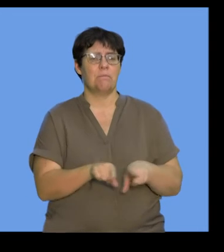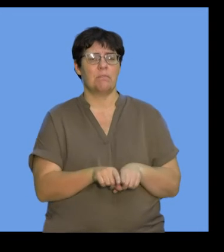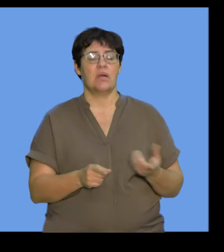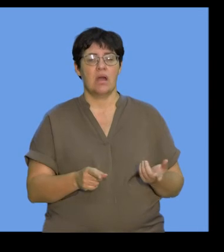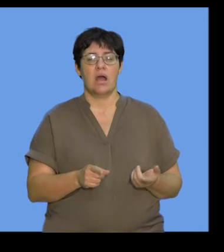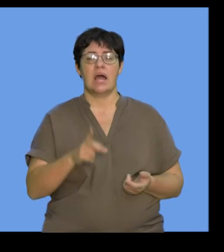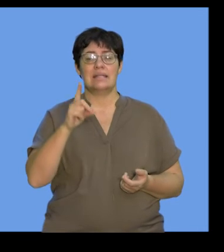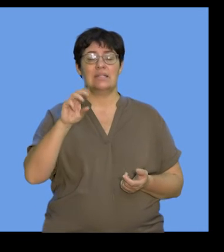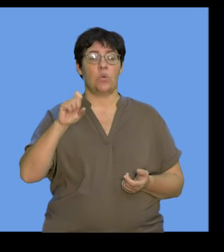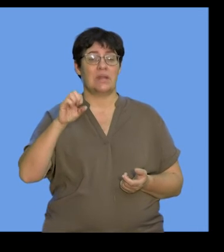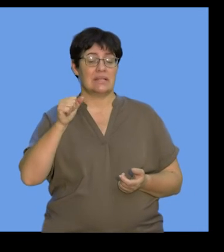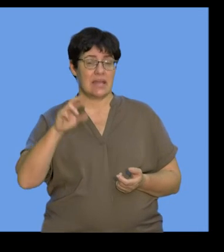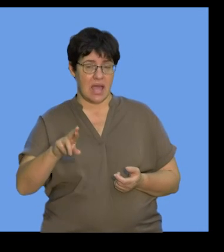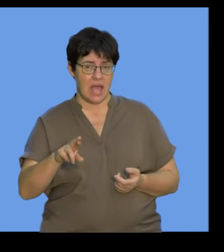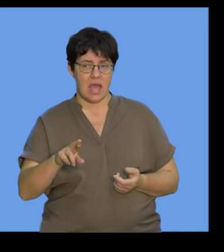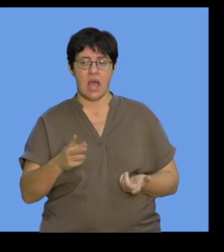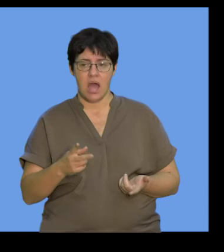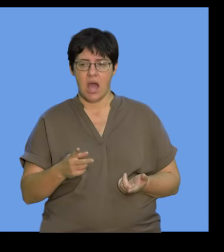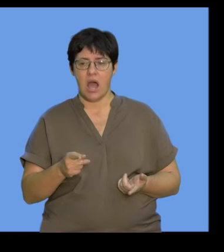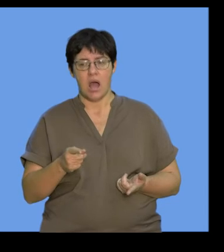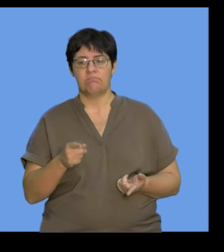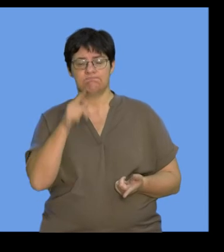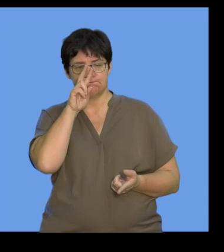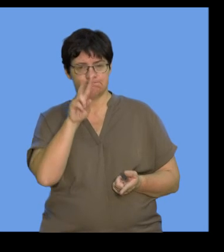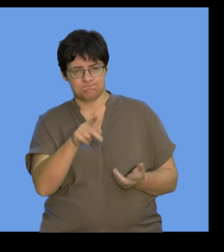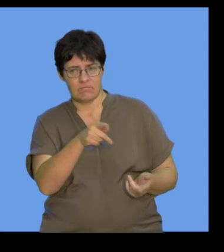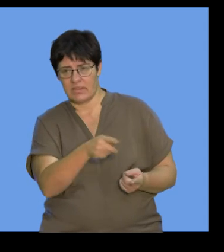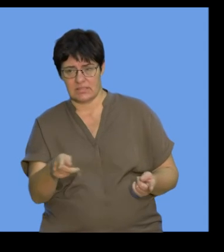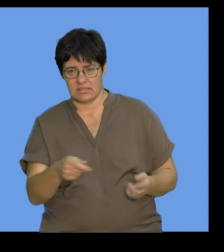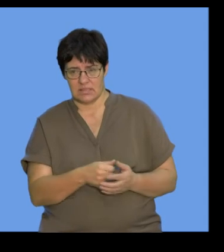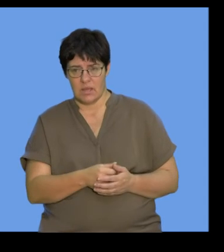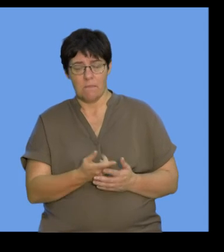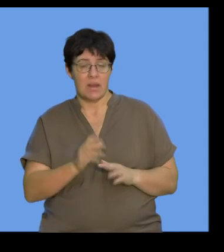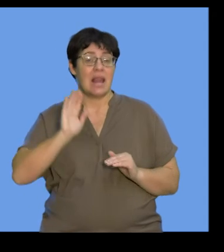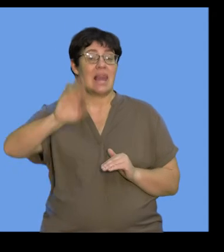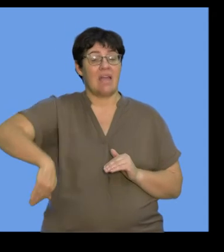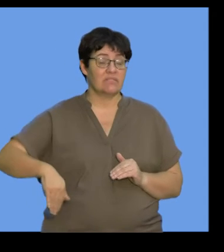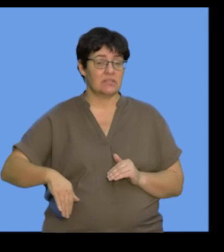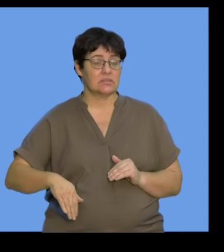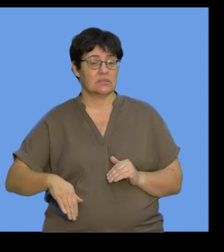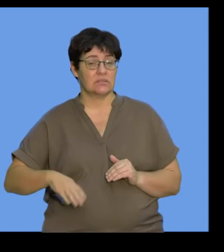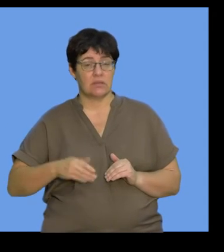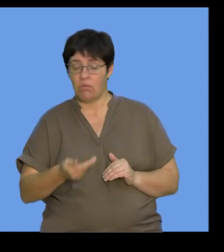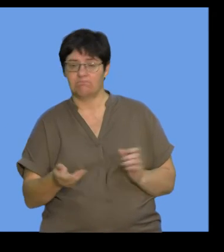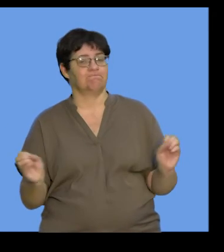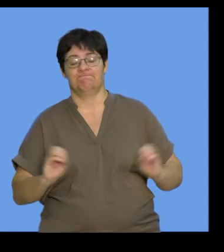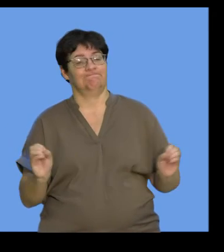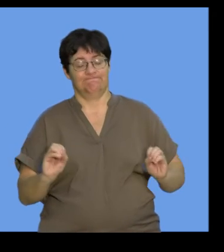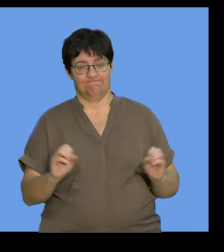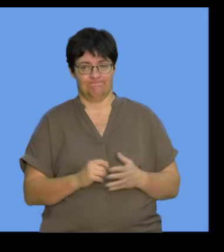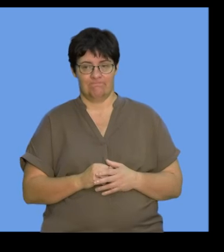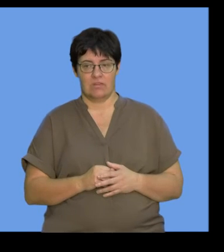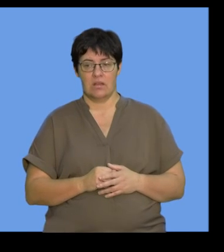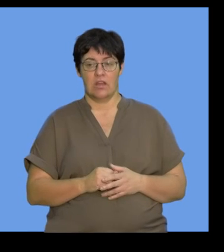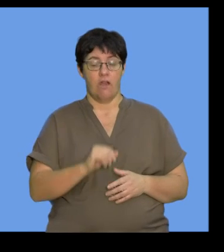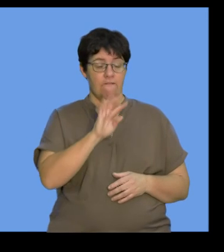the denominators are divisible in that without leaving a remainder. So a number that